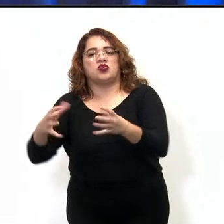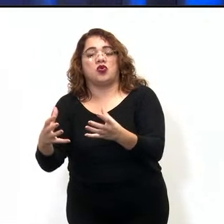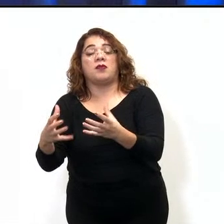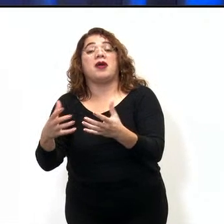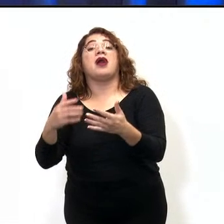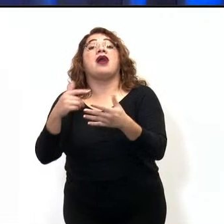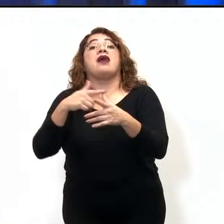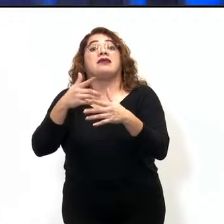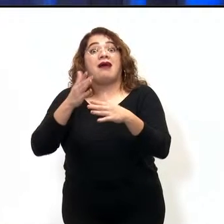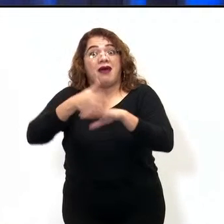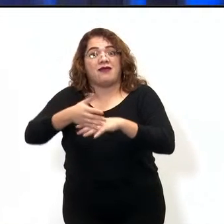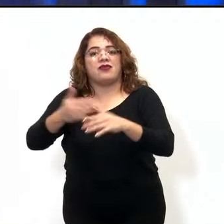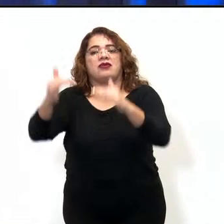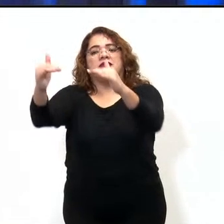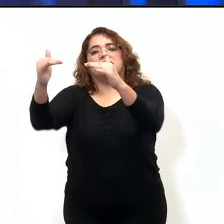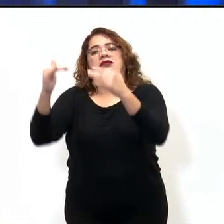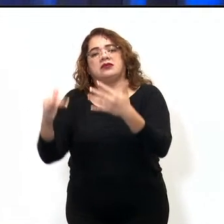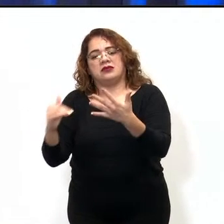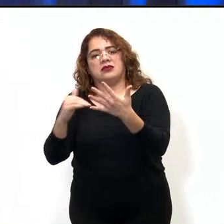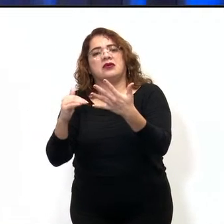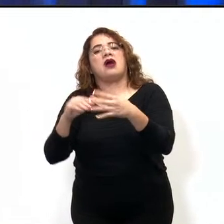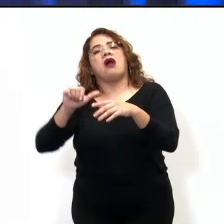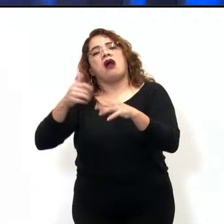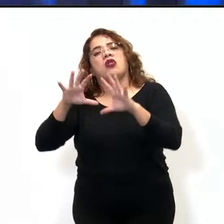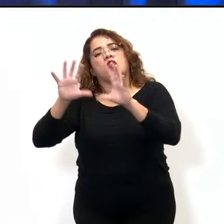is their turn to be able to be vaccinated.